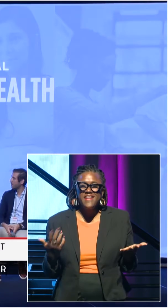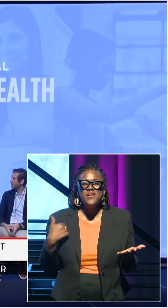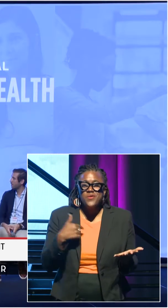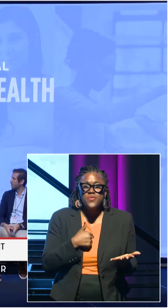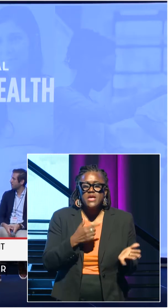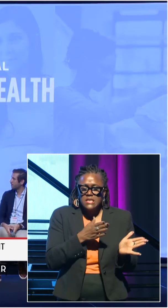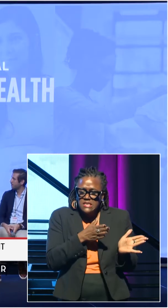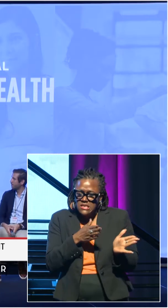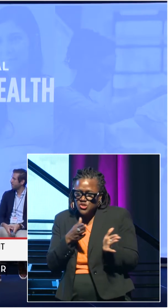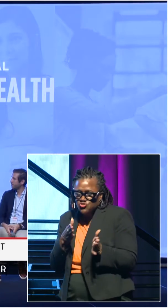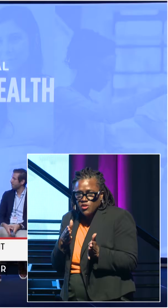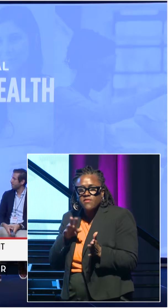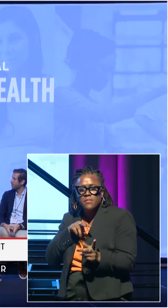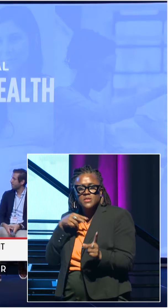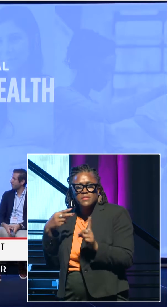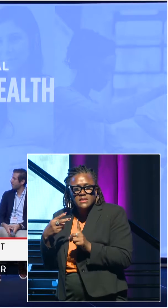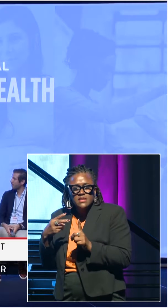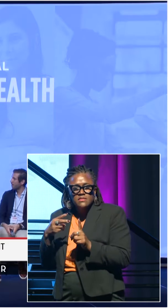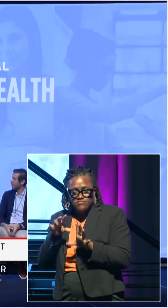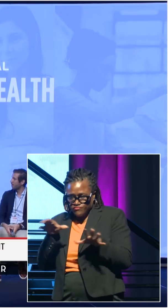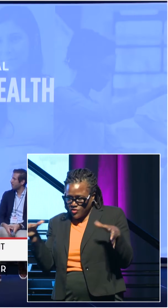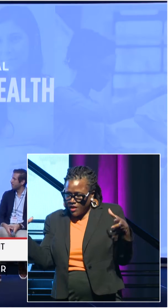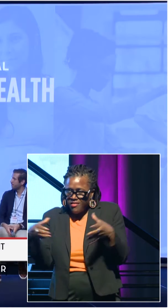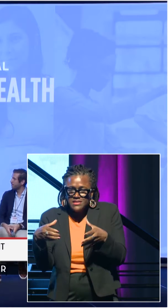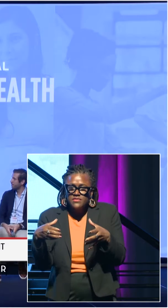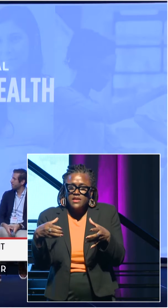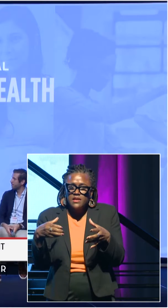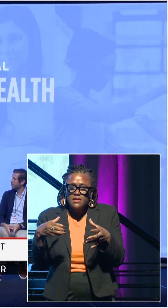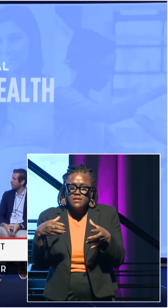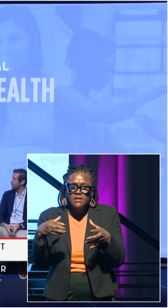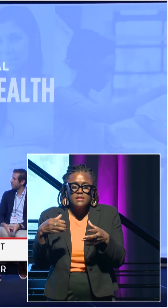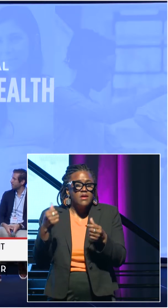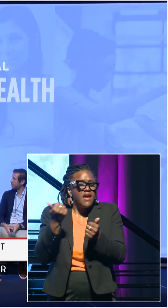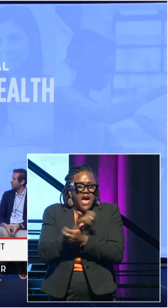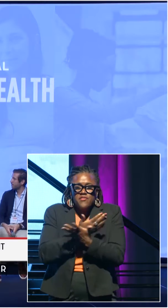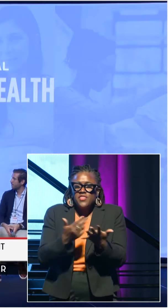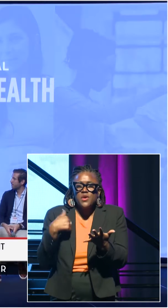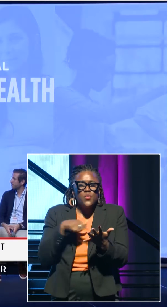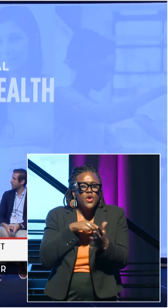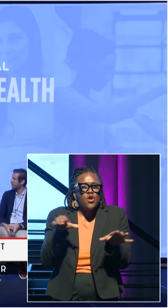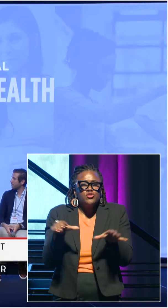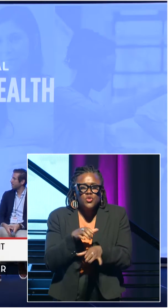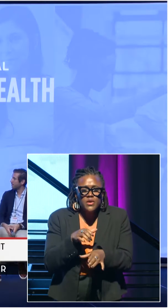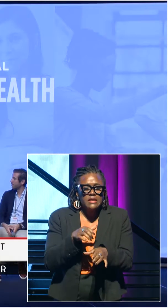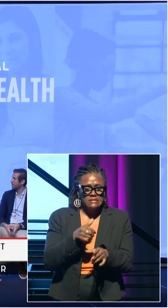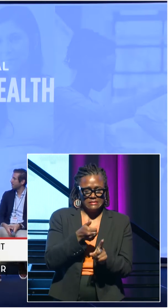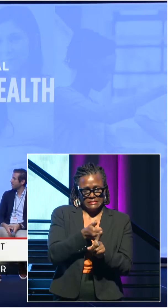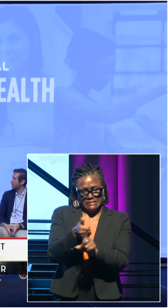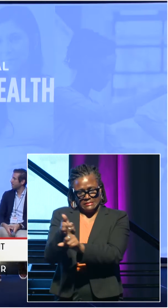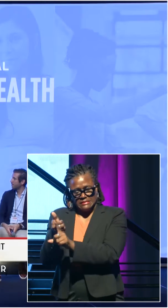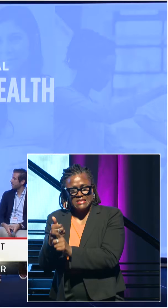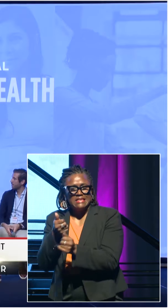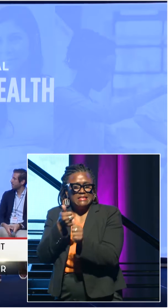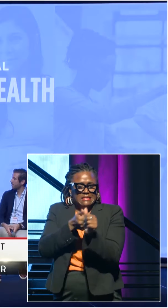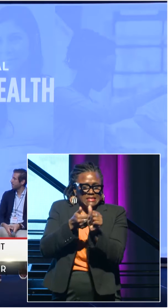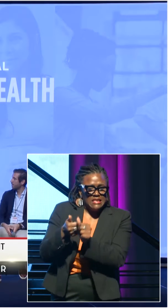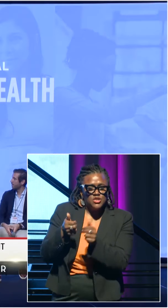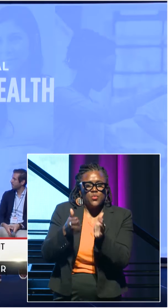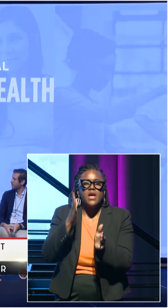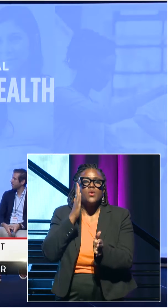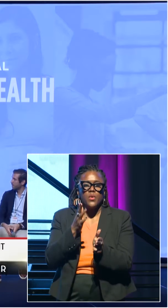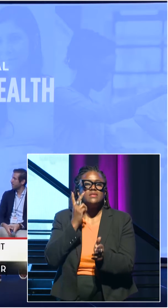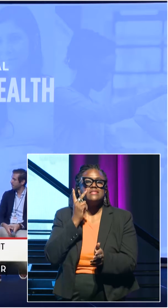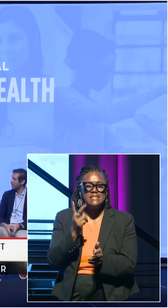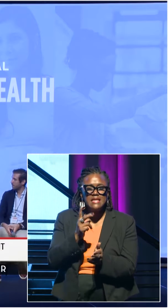to shift the paradigm collectively, and I think all of us up here are doing this in our own unique ways, we will see a change